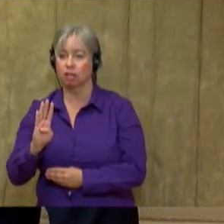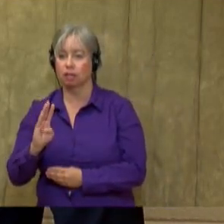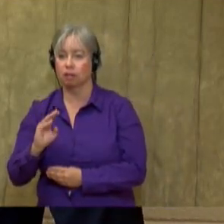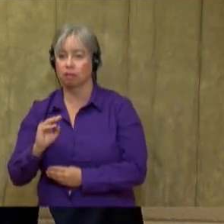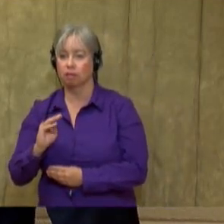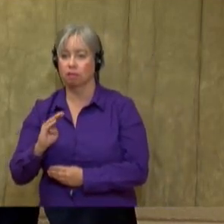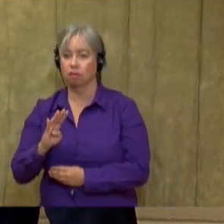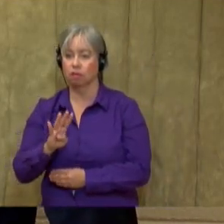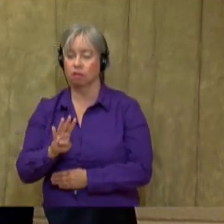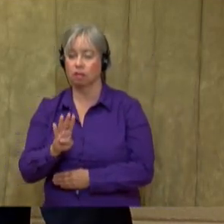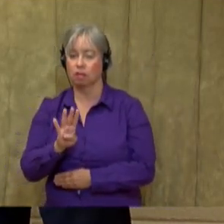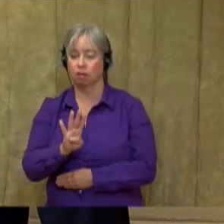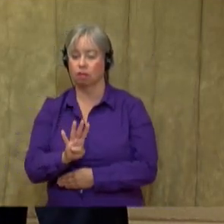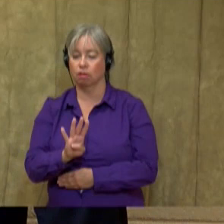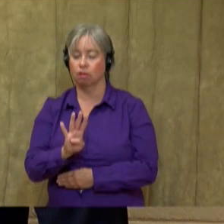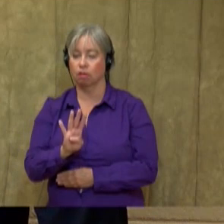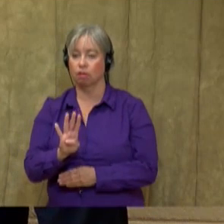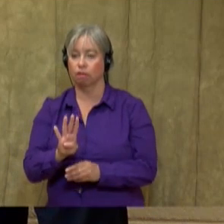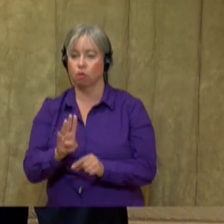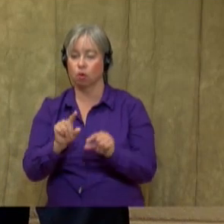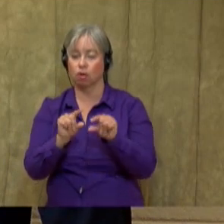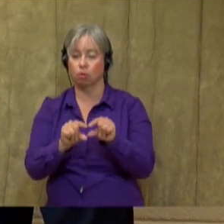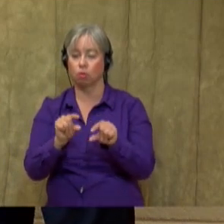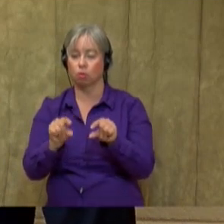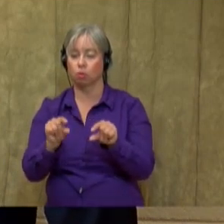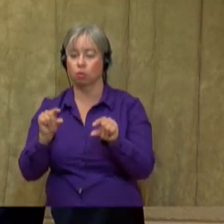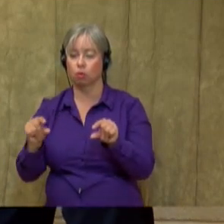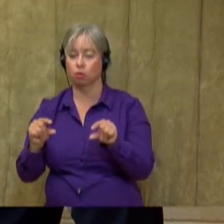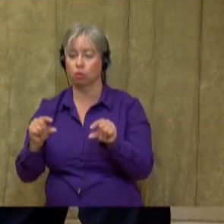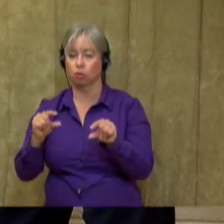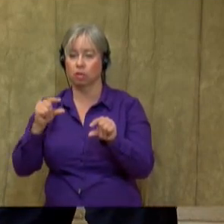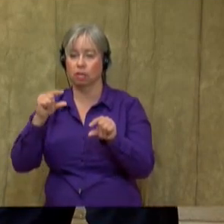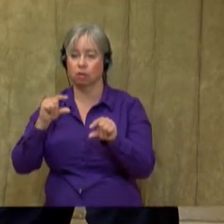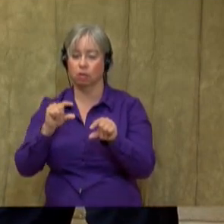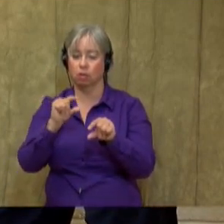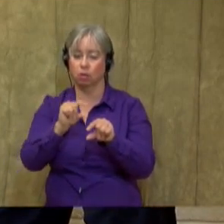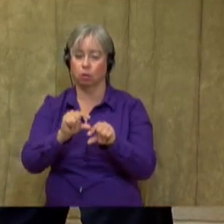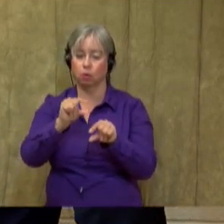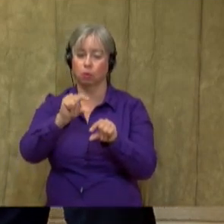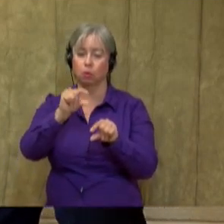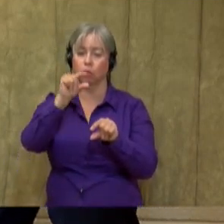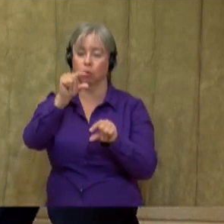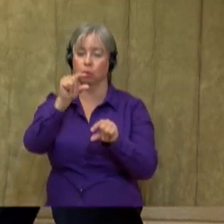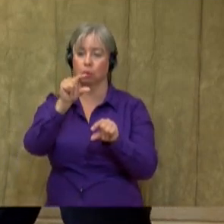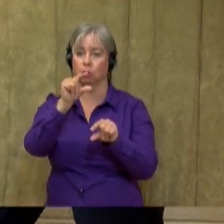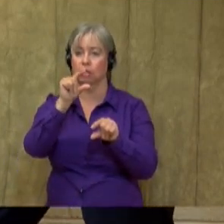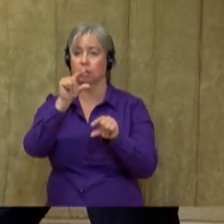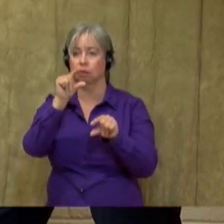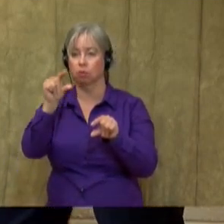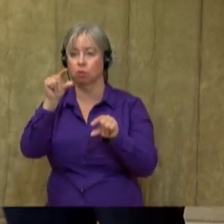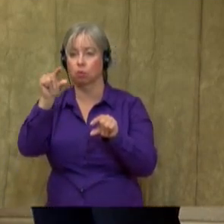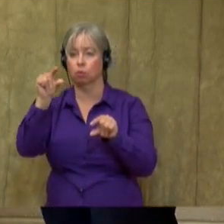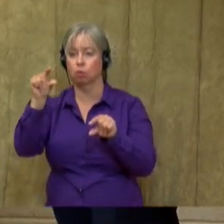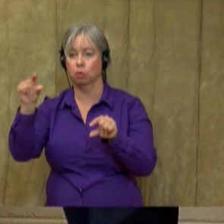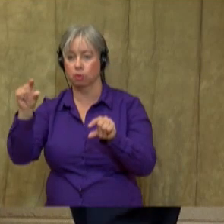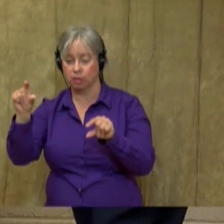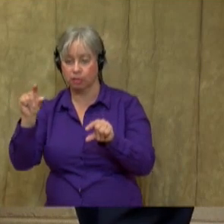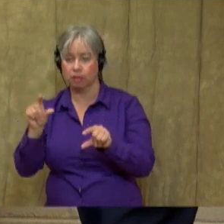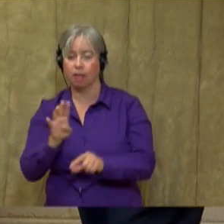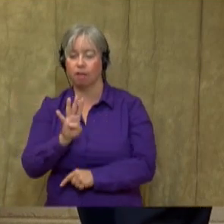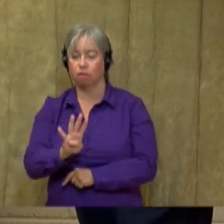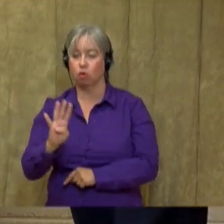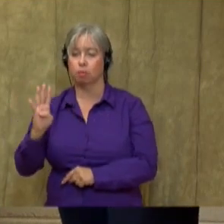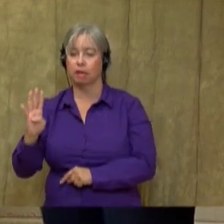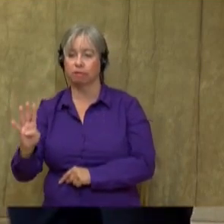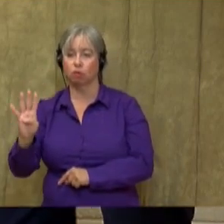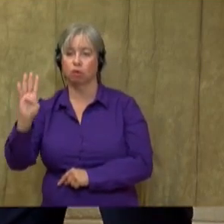that is 4 across, 4 in height, and then 4 in its depth. So this cube dimension is going to be a 4 by 4 by